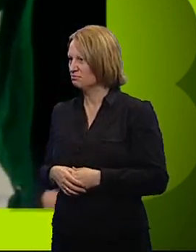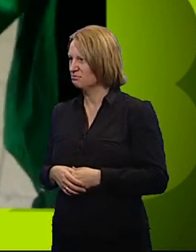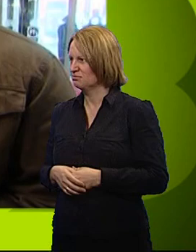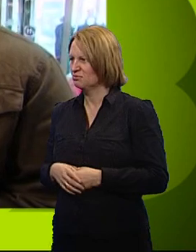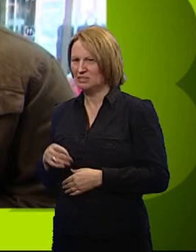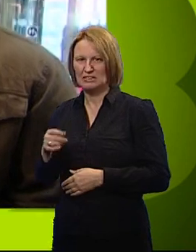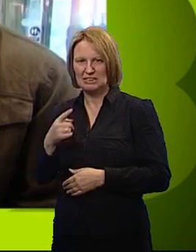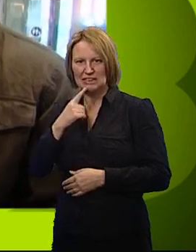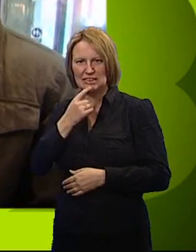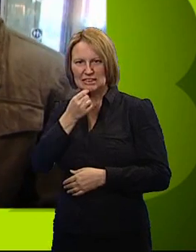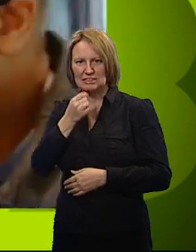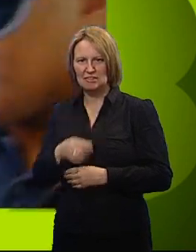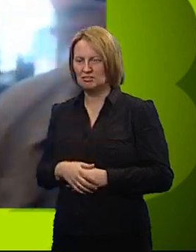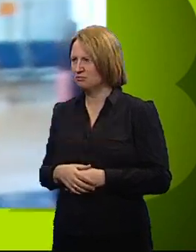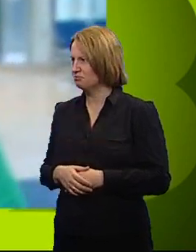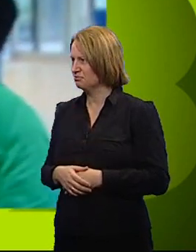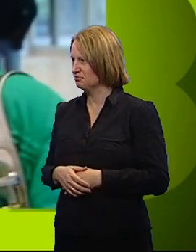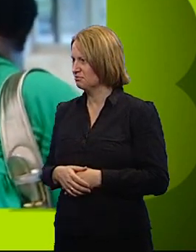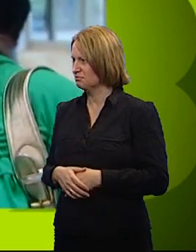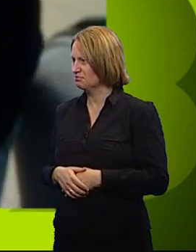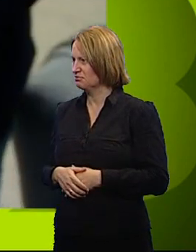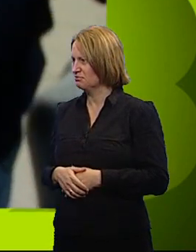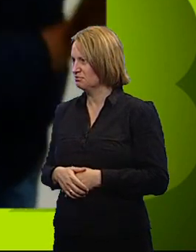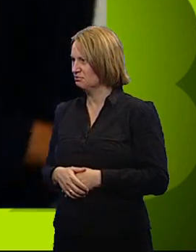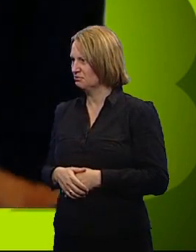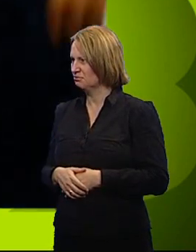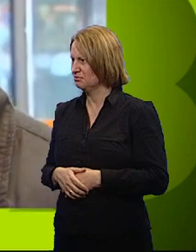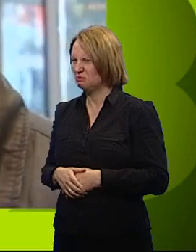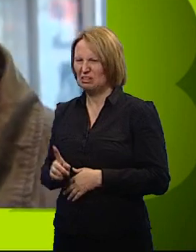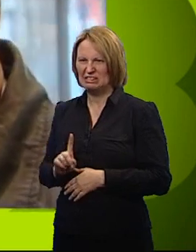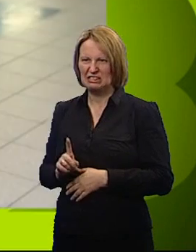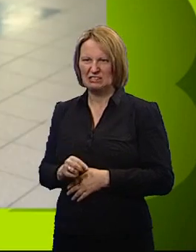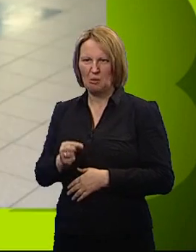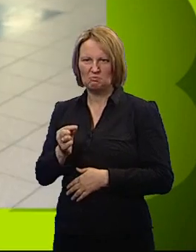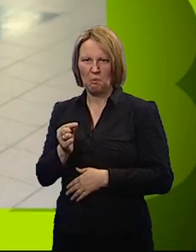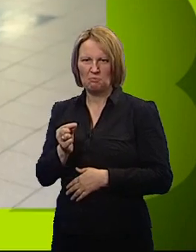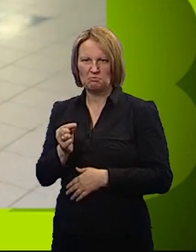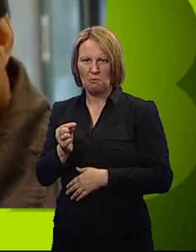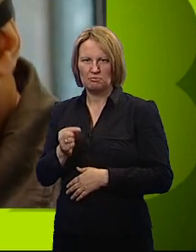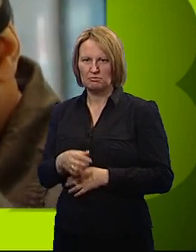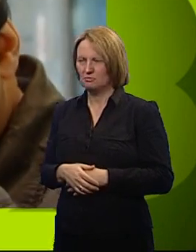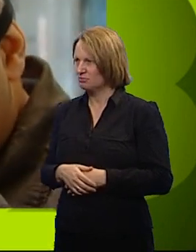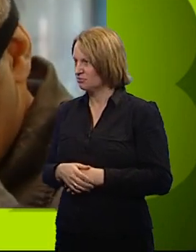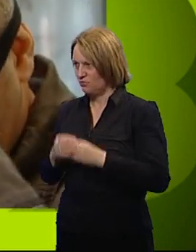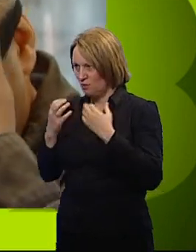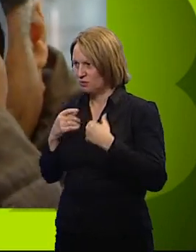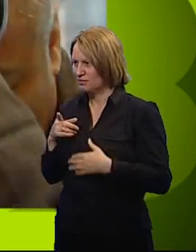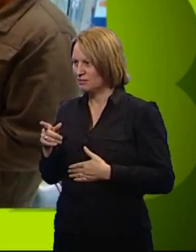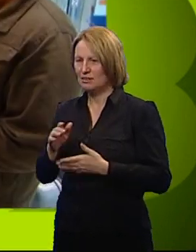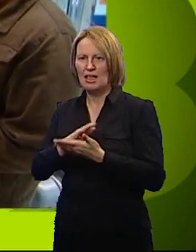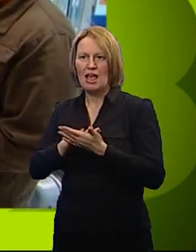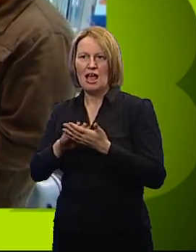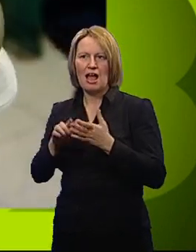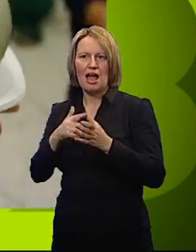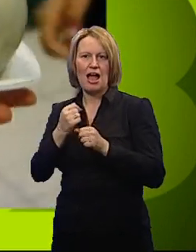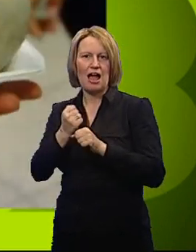taste it to see if that helps. Some kind of meat. Yeah. Germany. No. Take off your blindfolds now. It